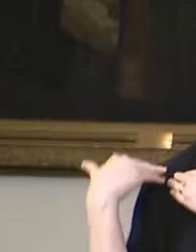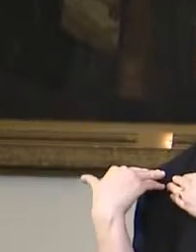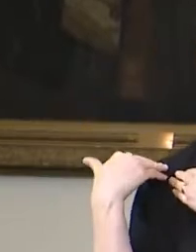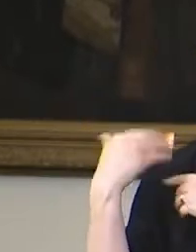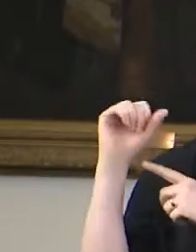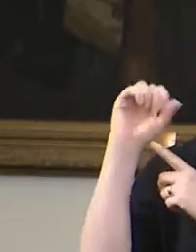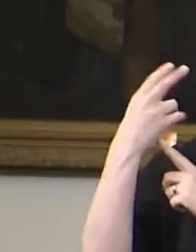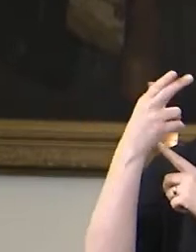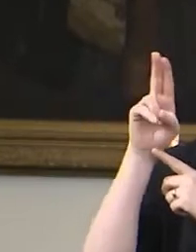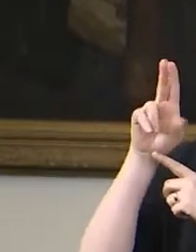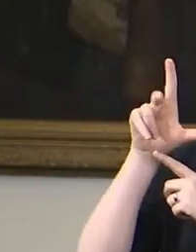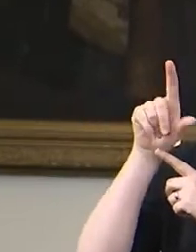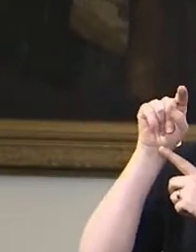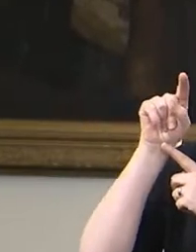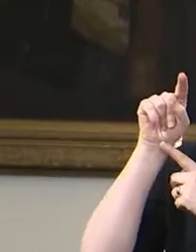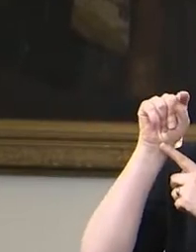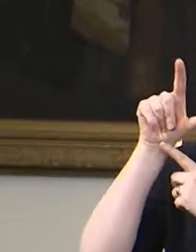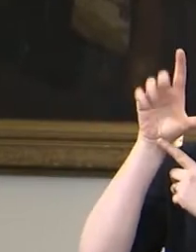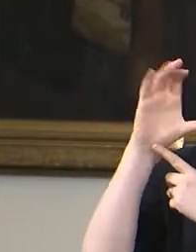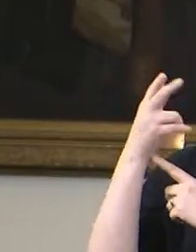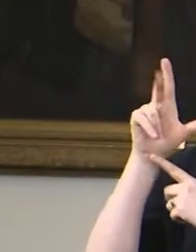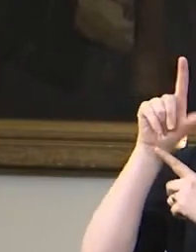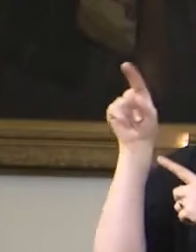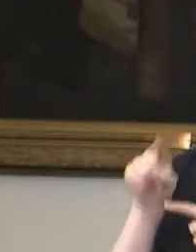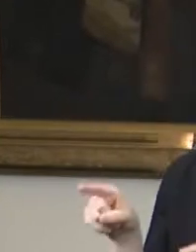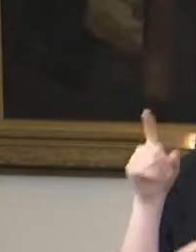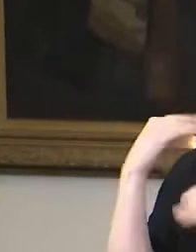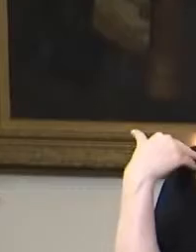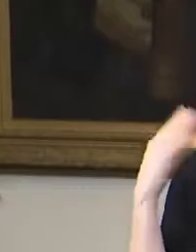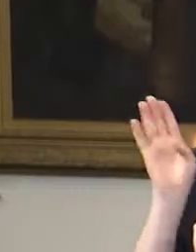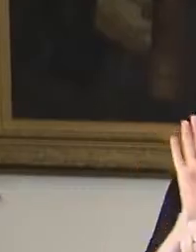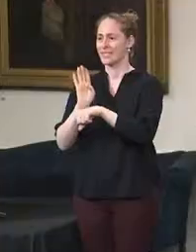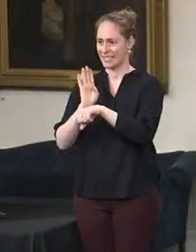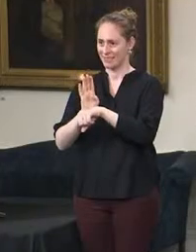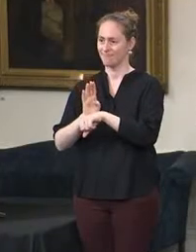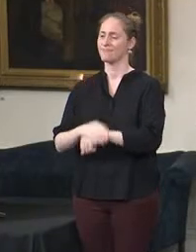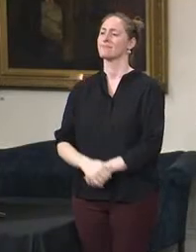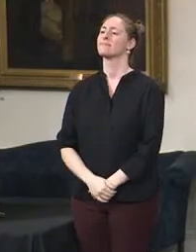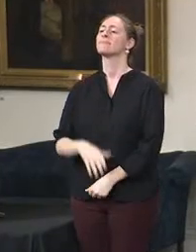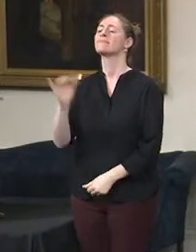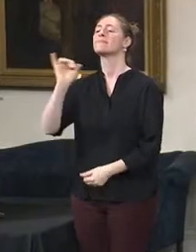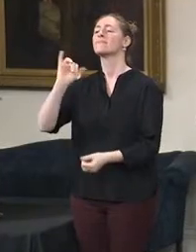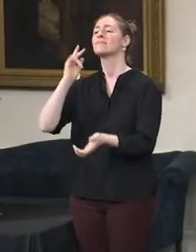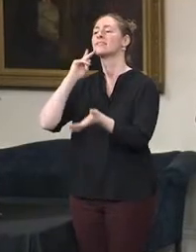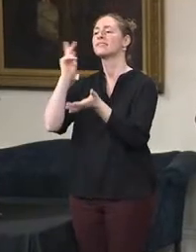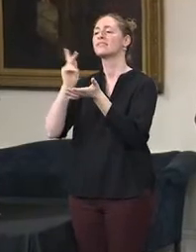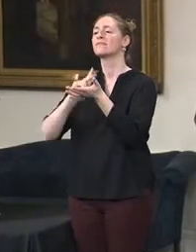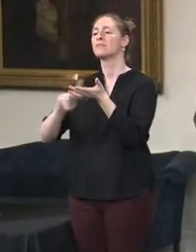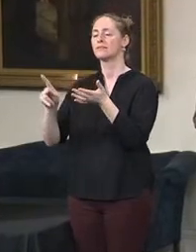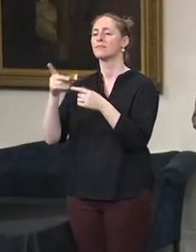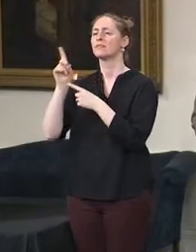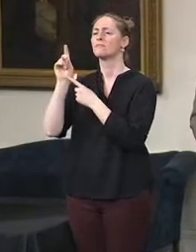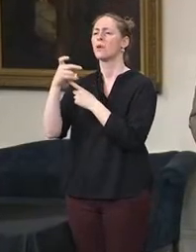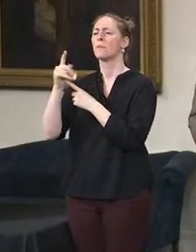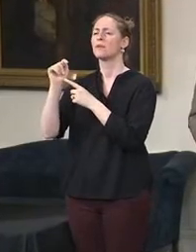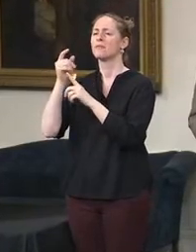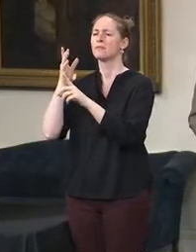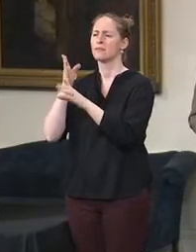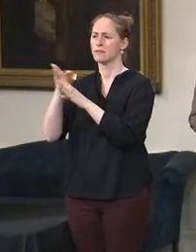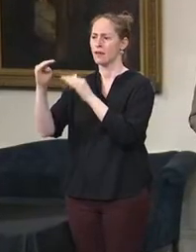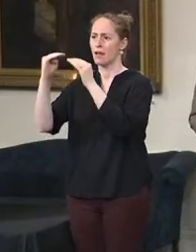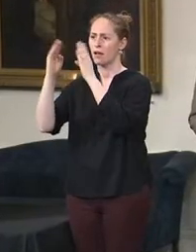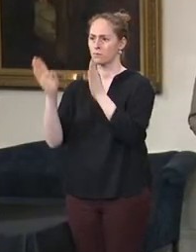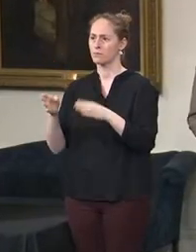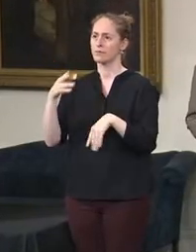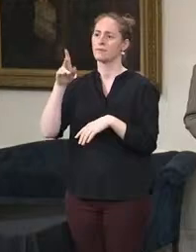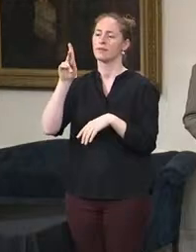Community Development, Ken Holt. As the current surge of COVID-19 continues to